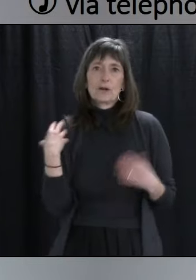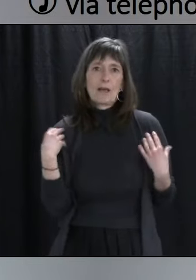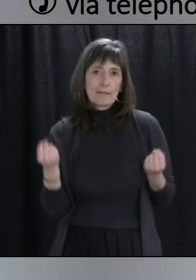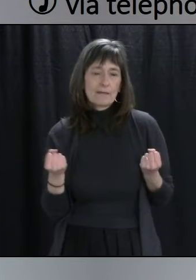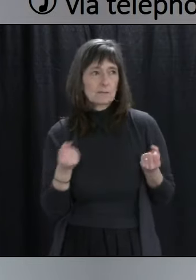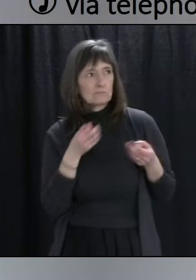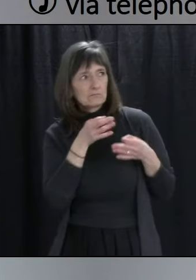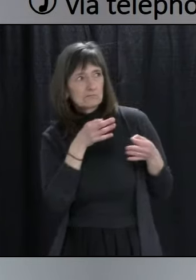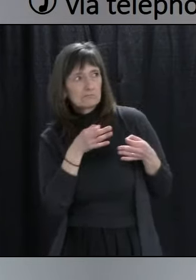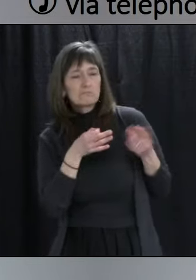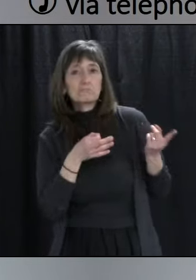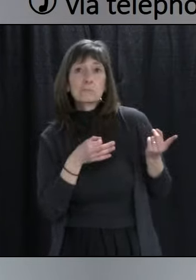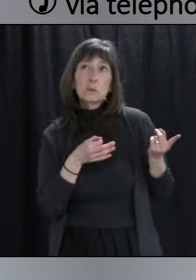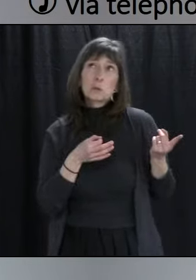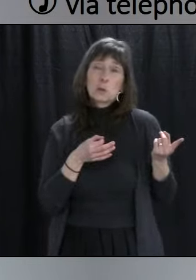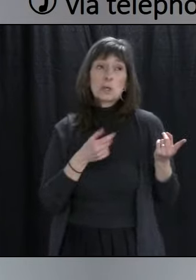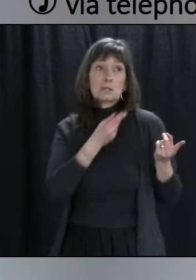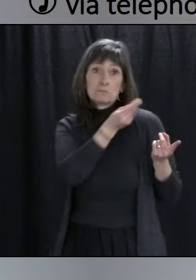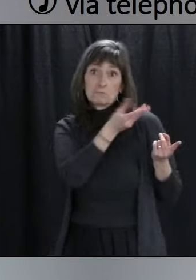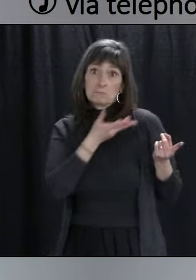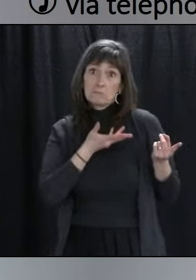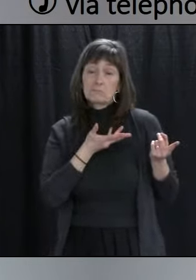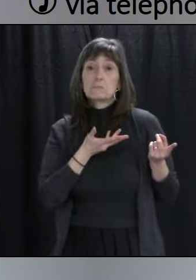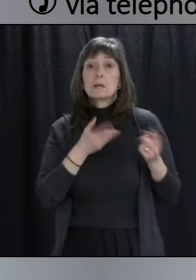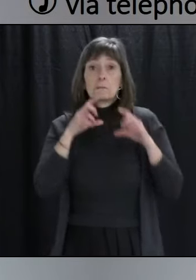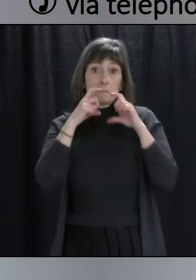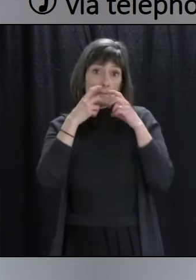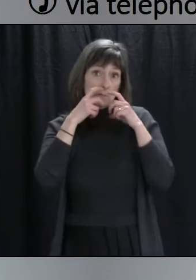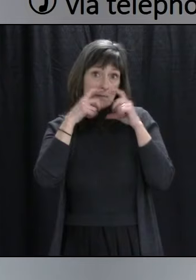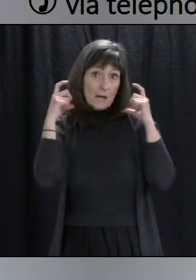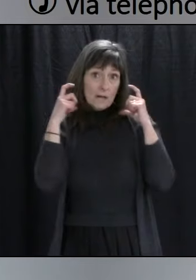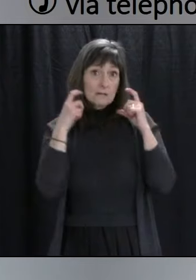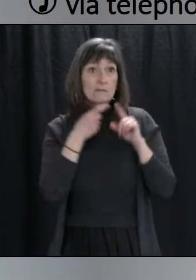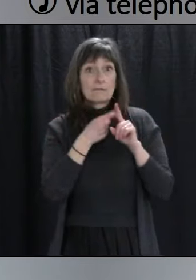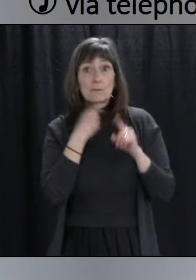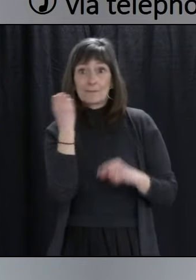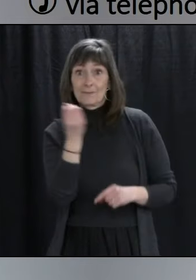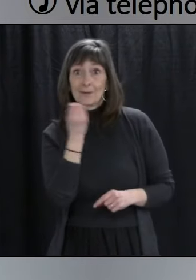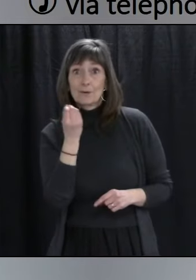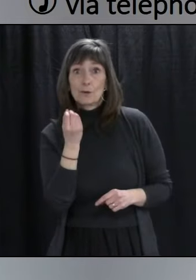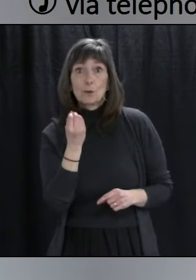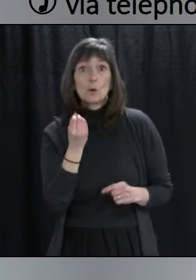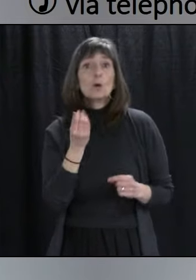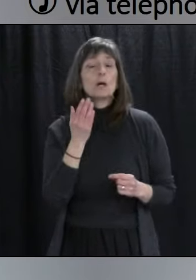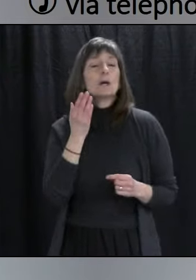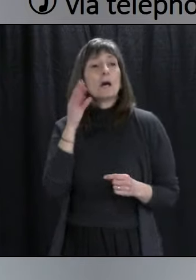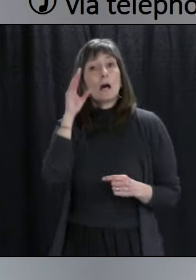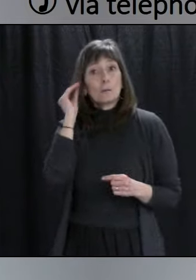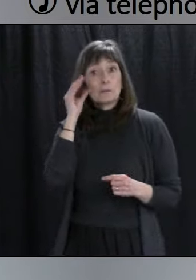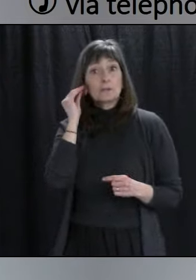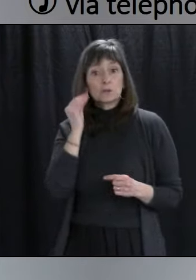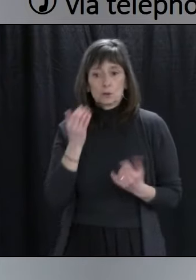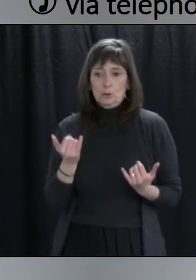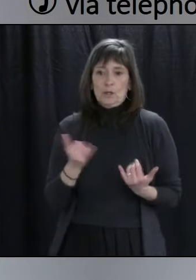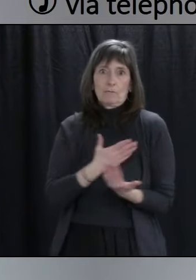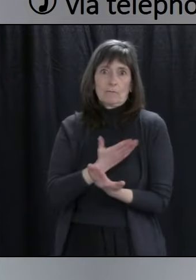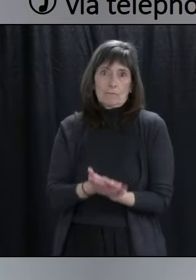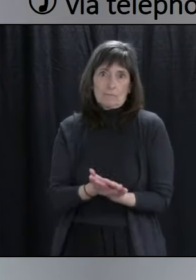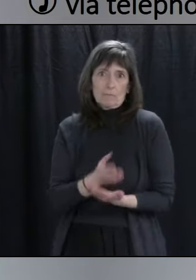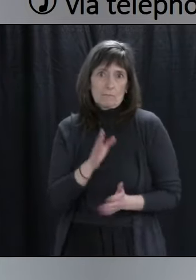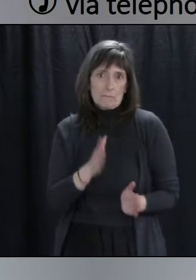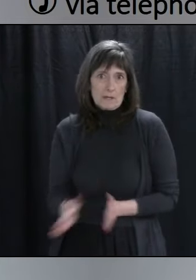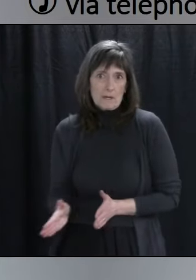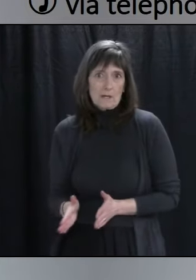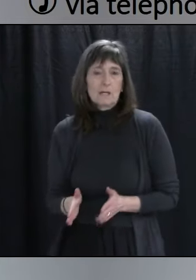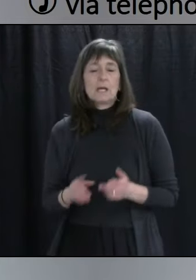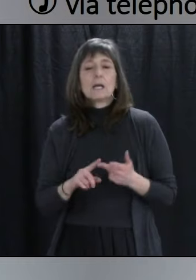the understanding that we will expect a delivery of masks from Hamilton, hopefully later on today, and more deliveries